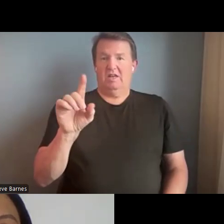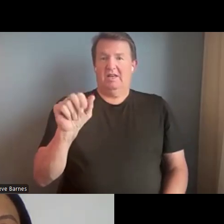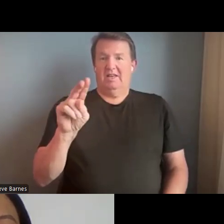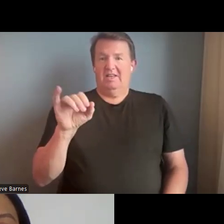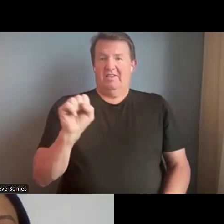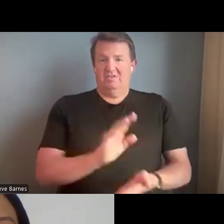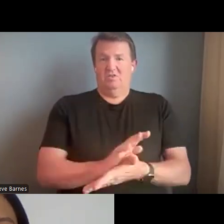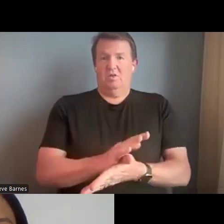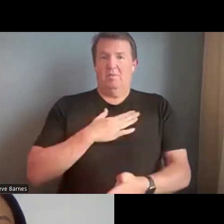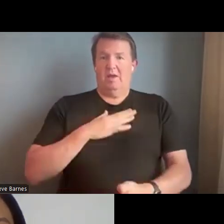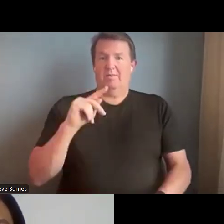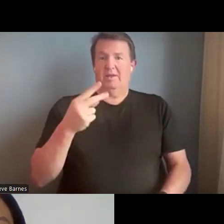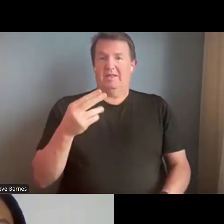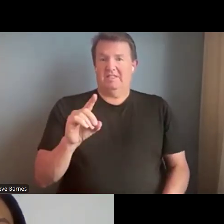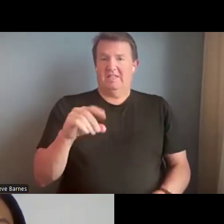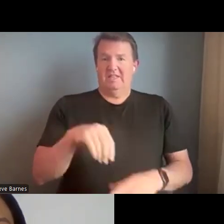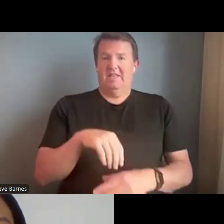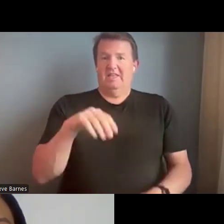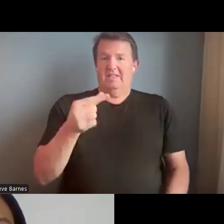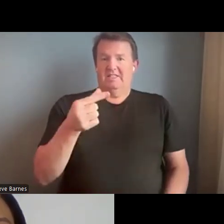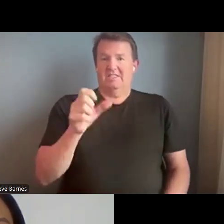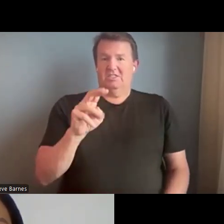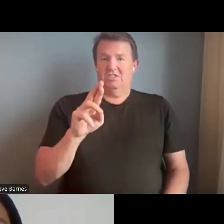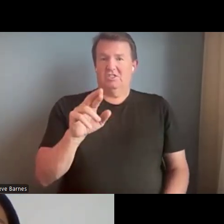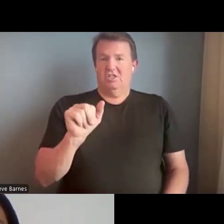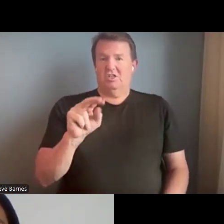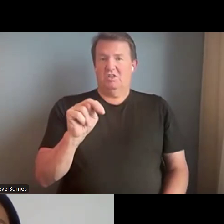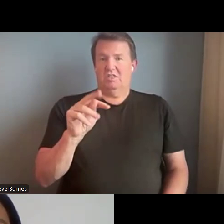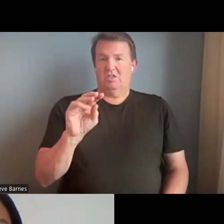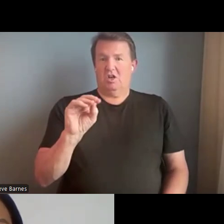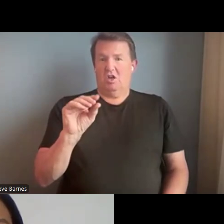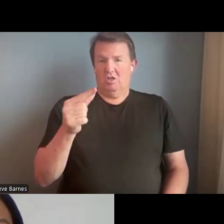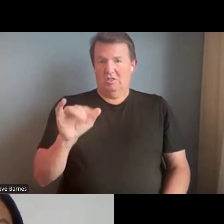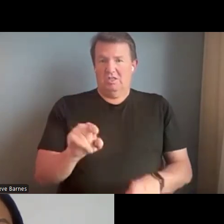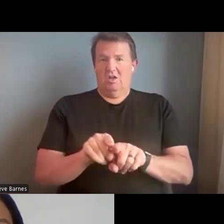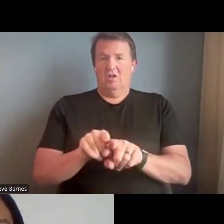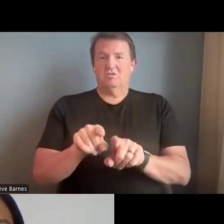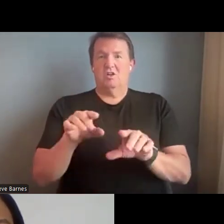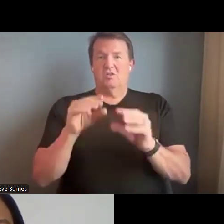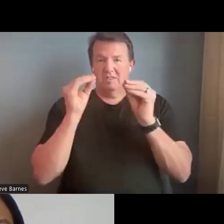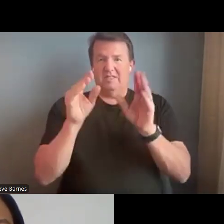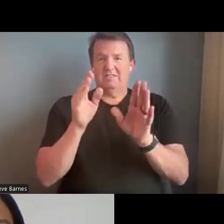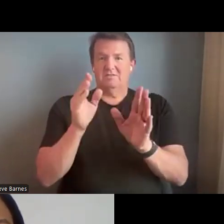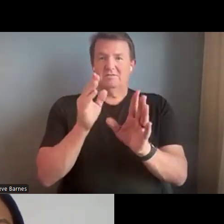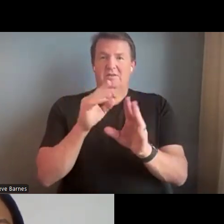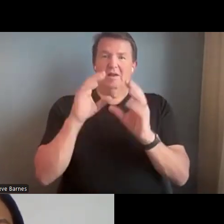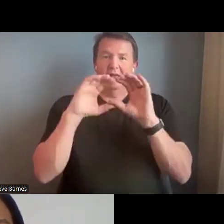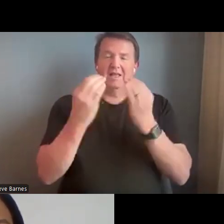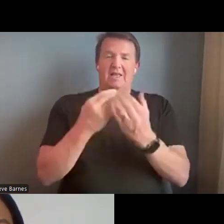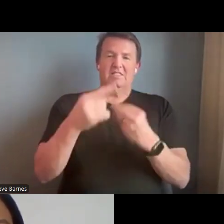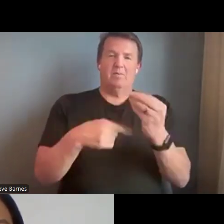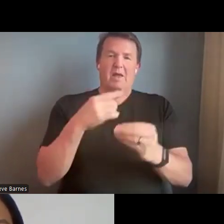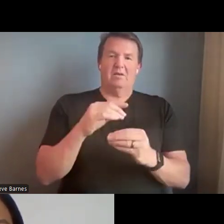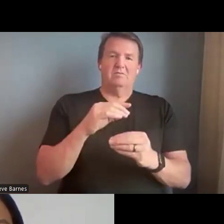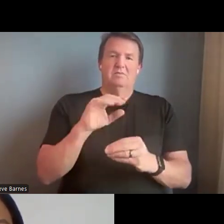My PhD is also in gerontology. I teach classes on sociology of aging, and I also